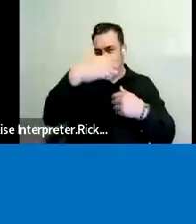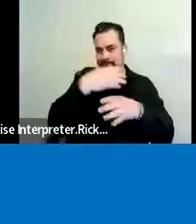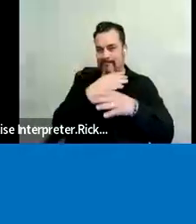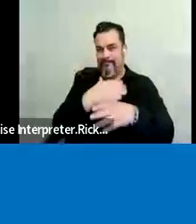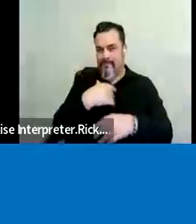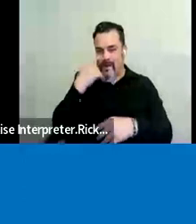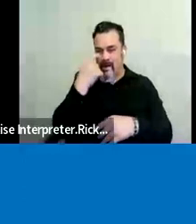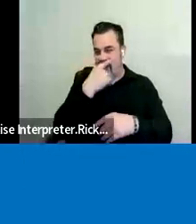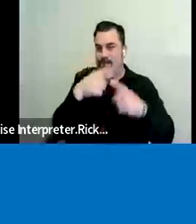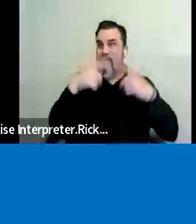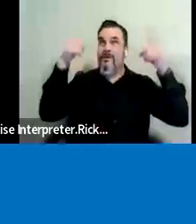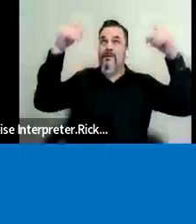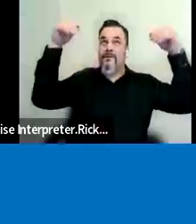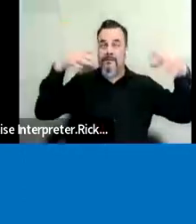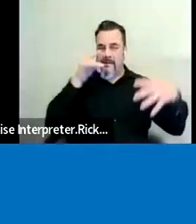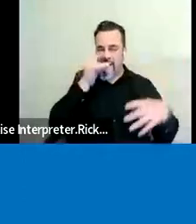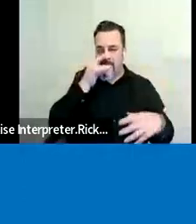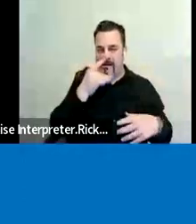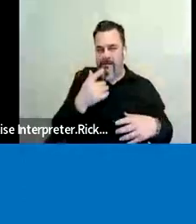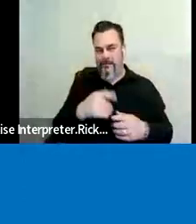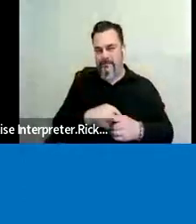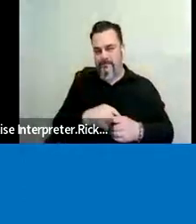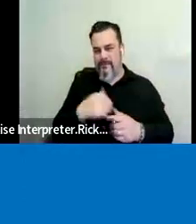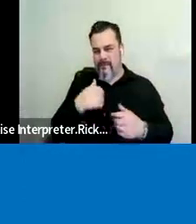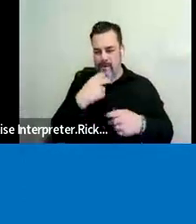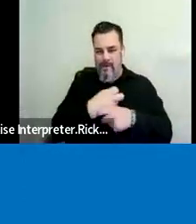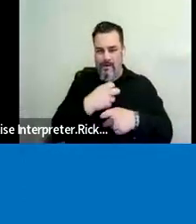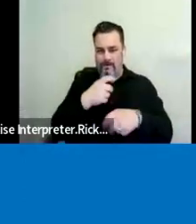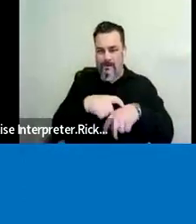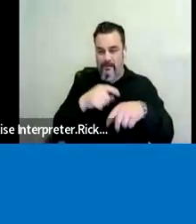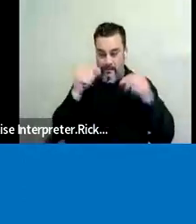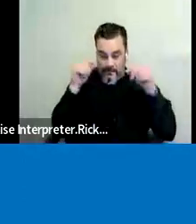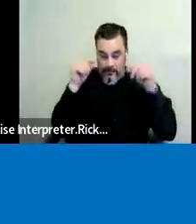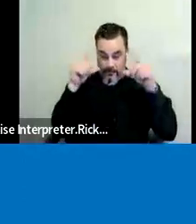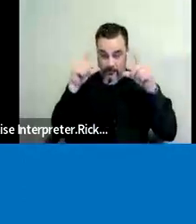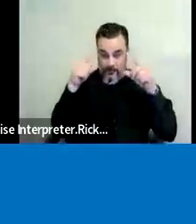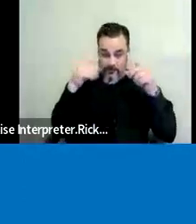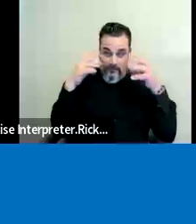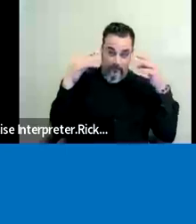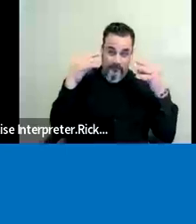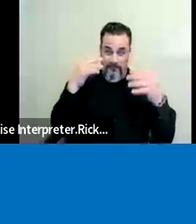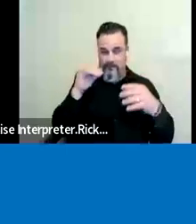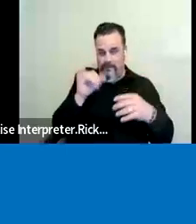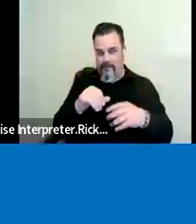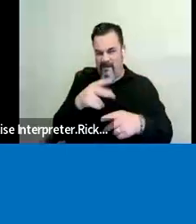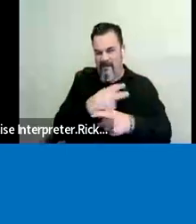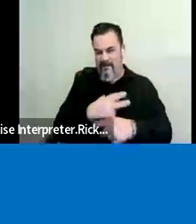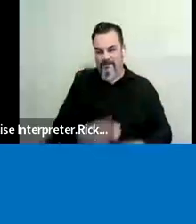I'm in a room that has overhead lighting, because I have a hard time keeping my eyes open sometimes in that kind of a